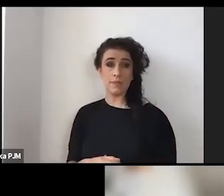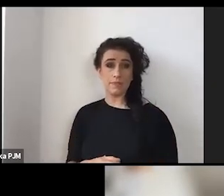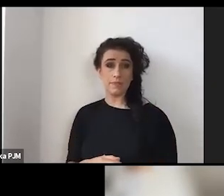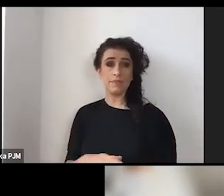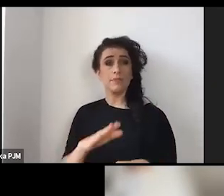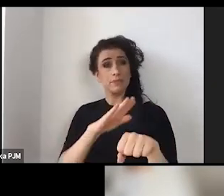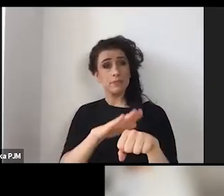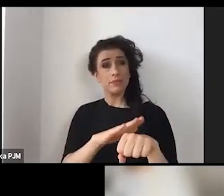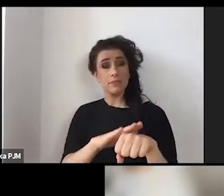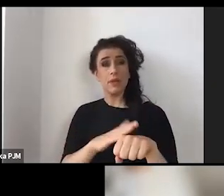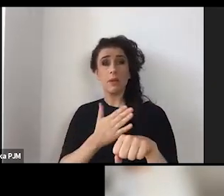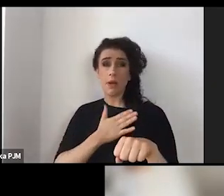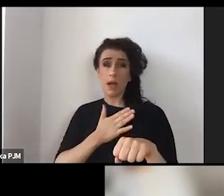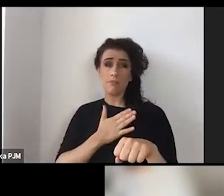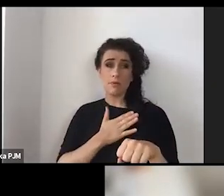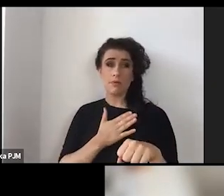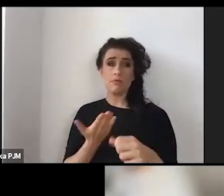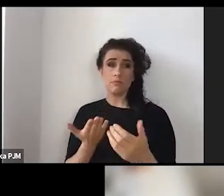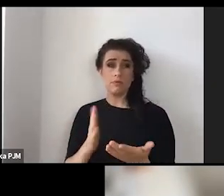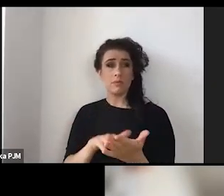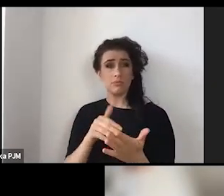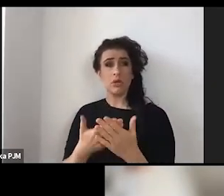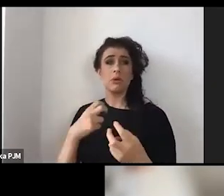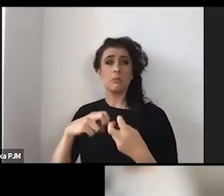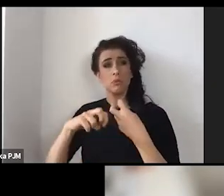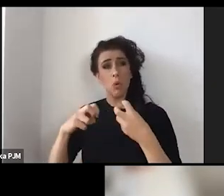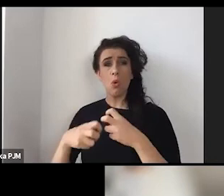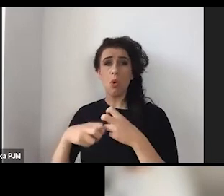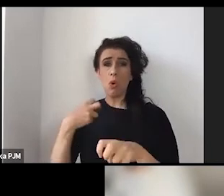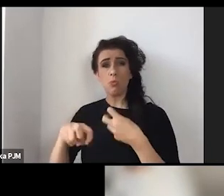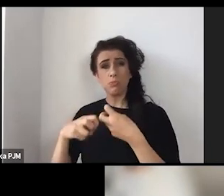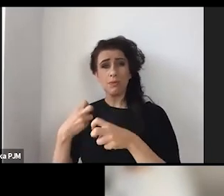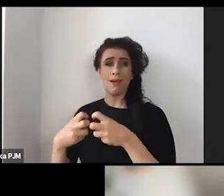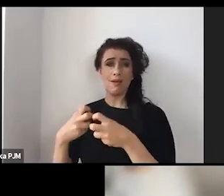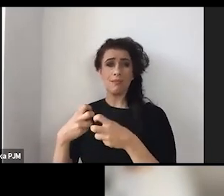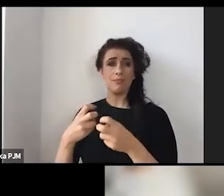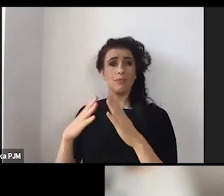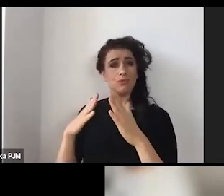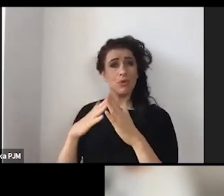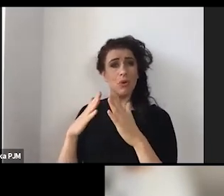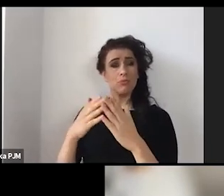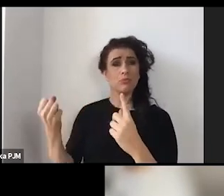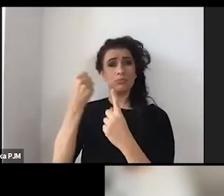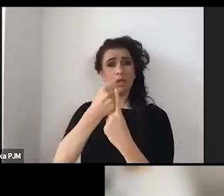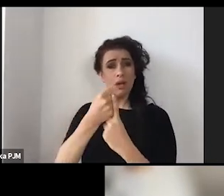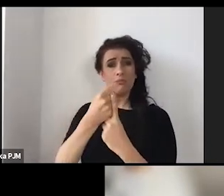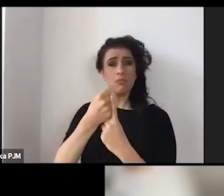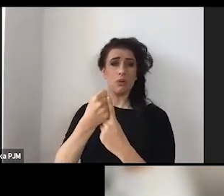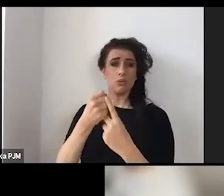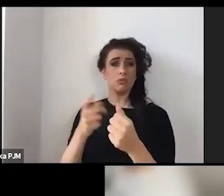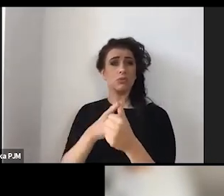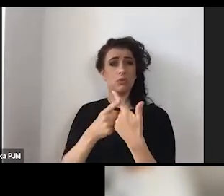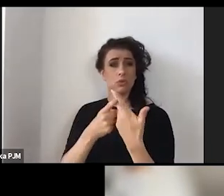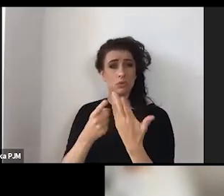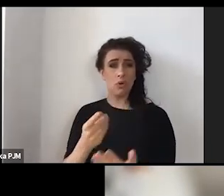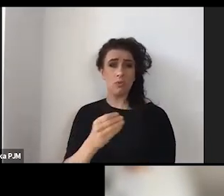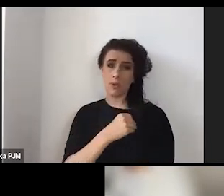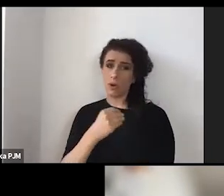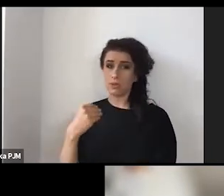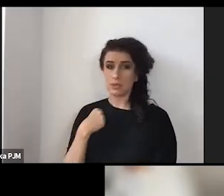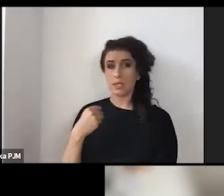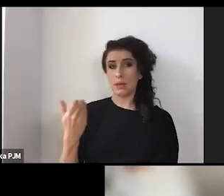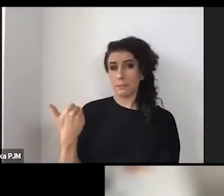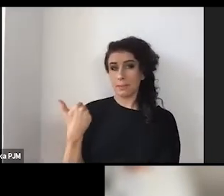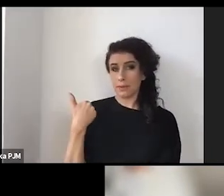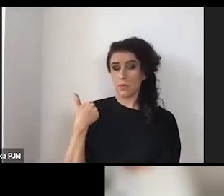story in Poland. There was a girl who started to do a Facebook group, like a shop